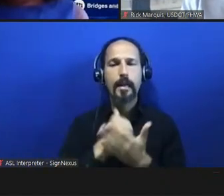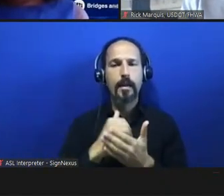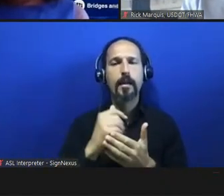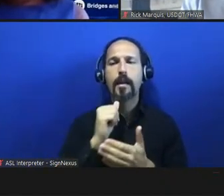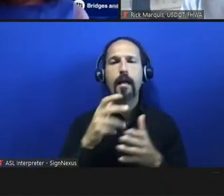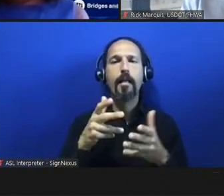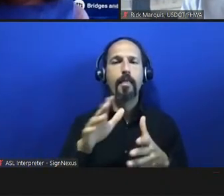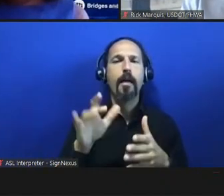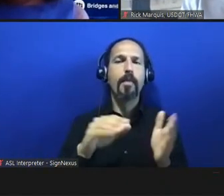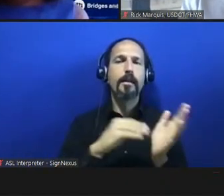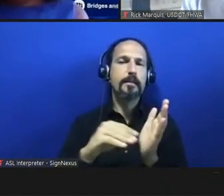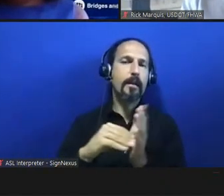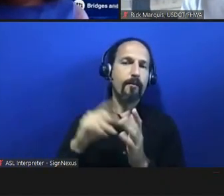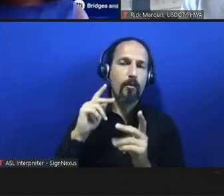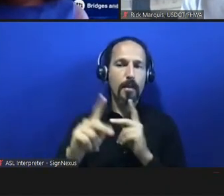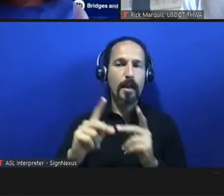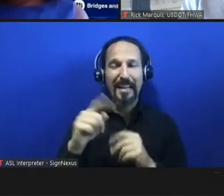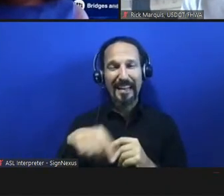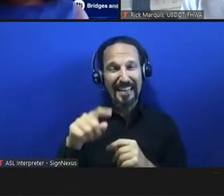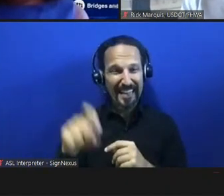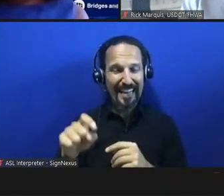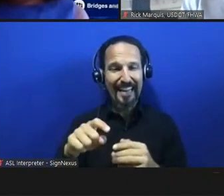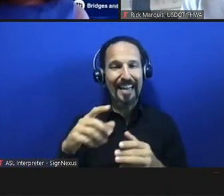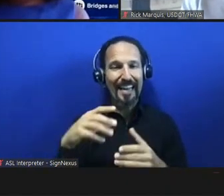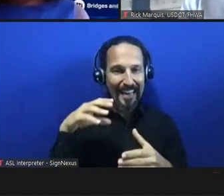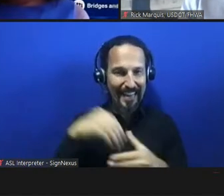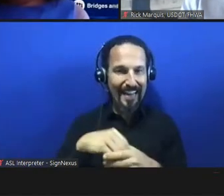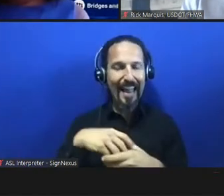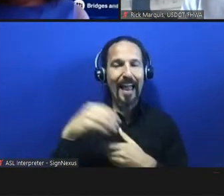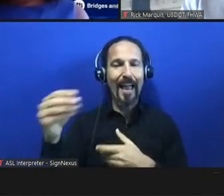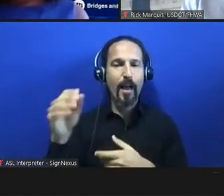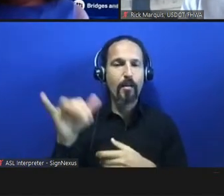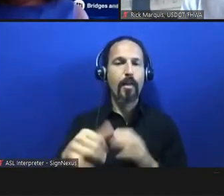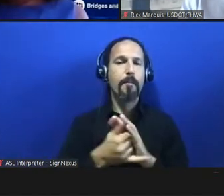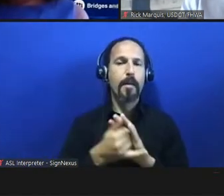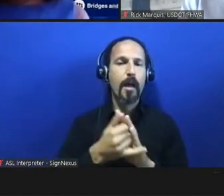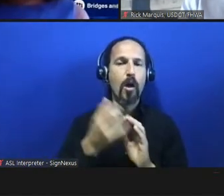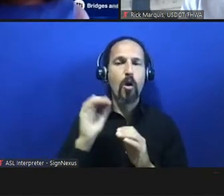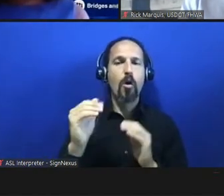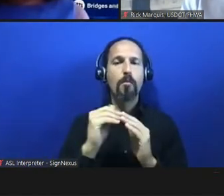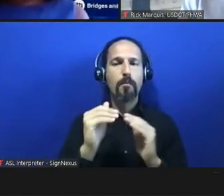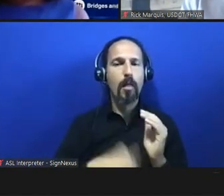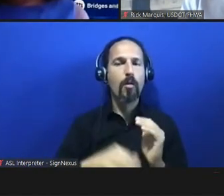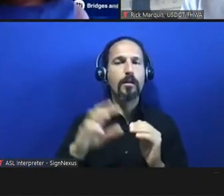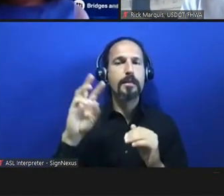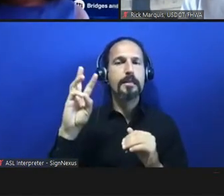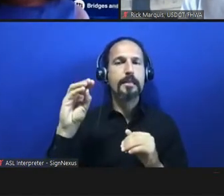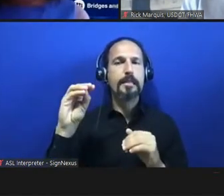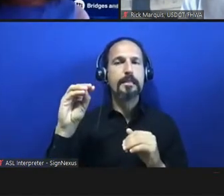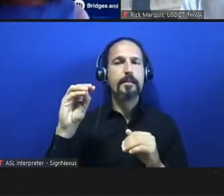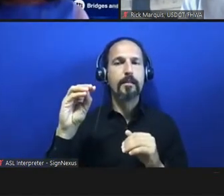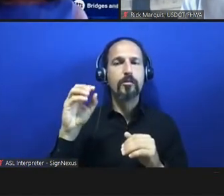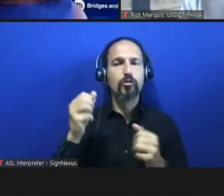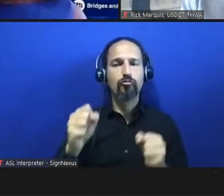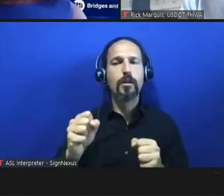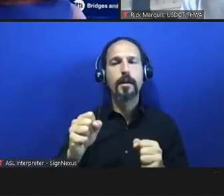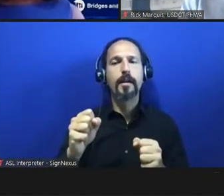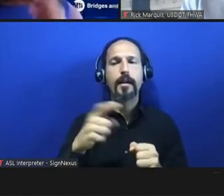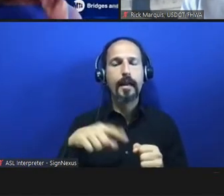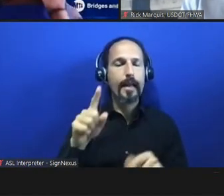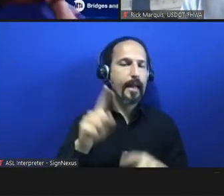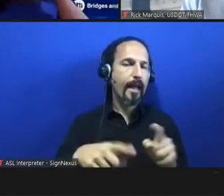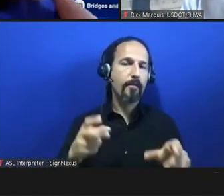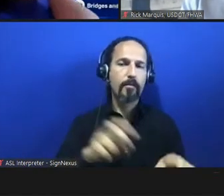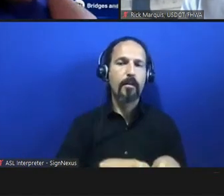allowing exemptions for people who need to get in and out of Manhattan uh or below 60th Street and who cannot reliably take public